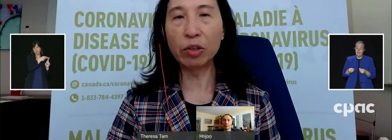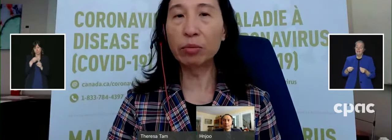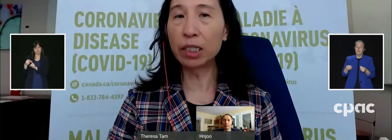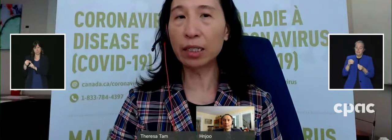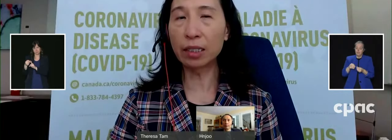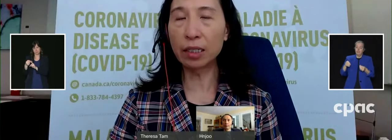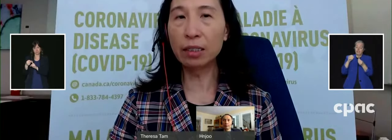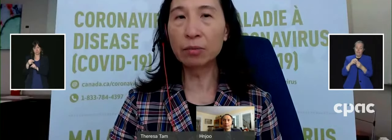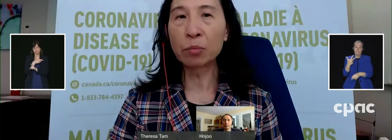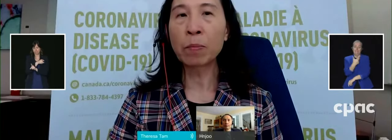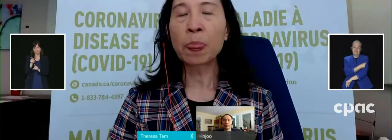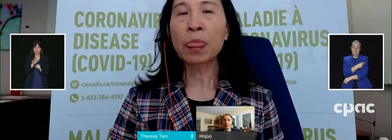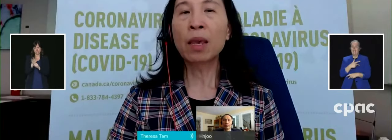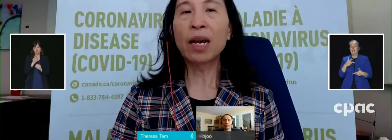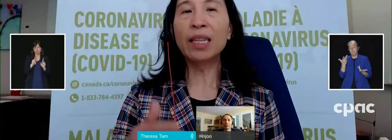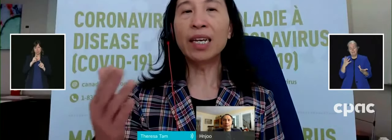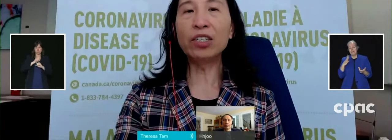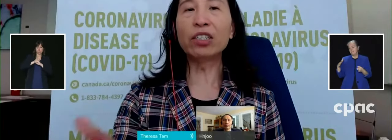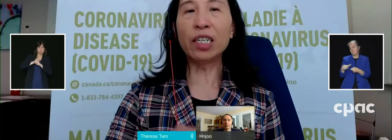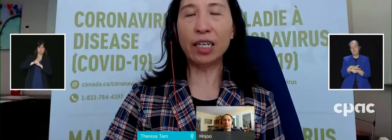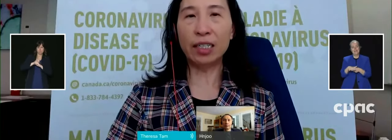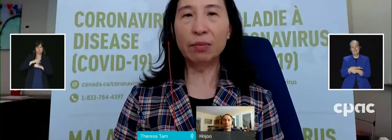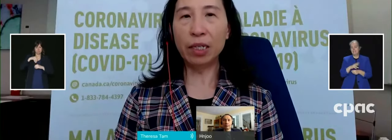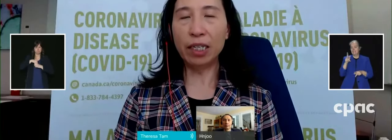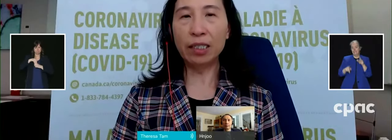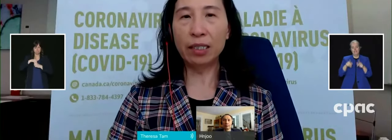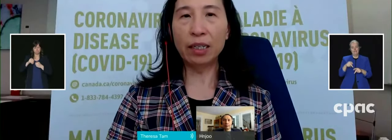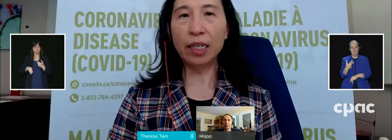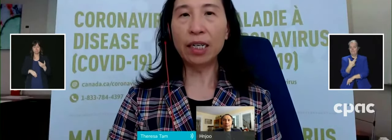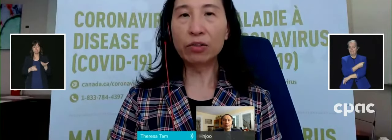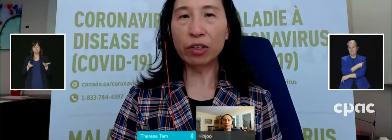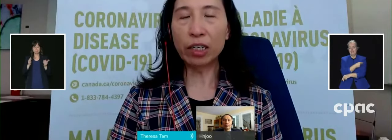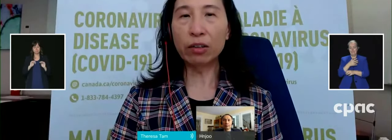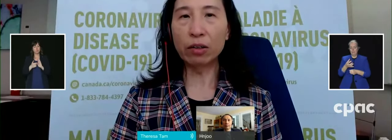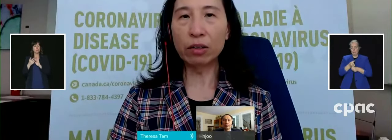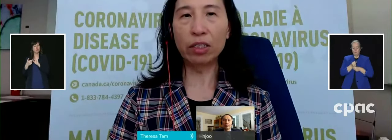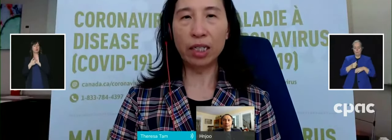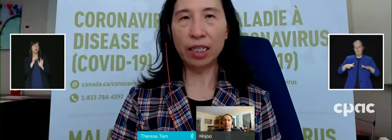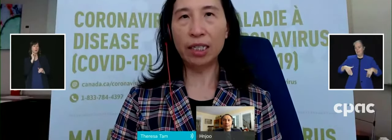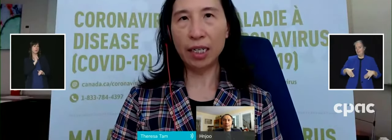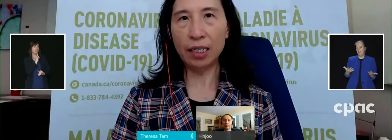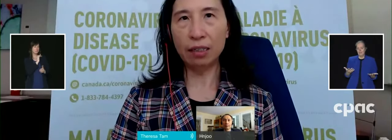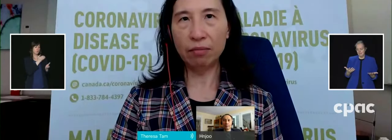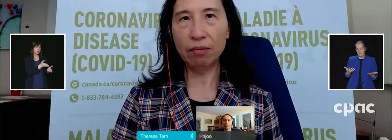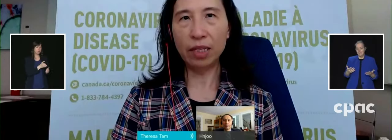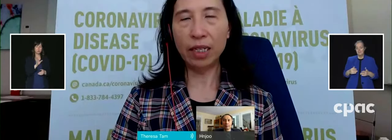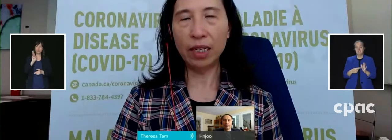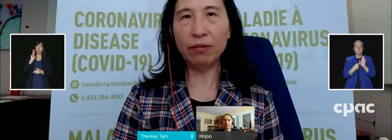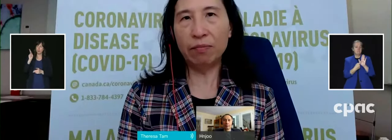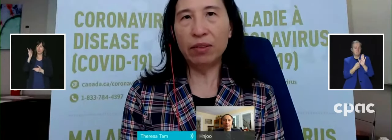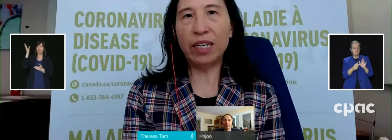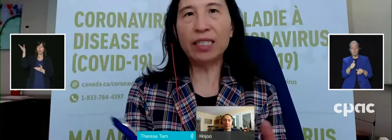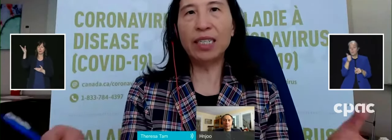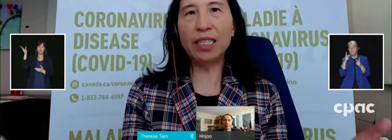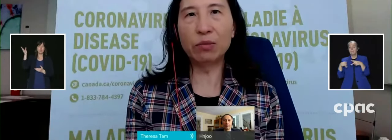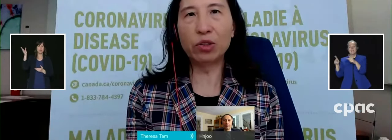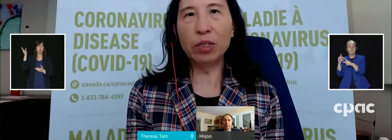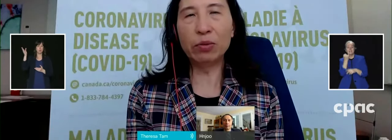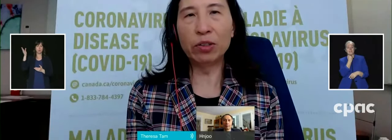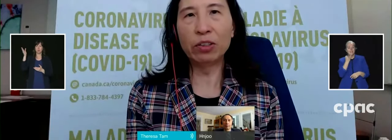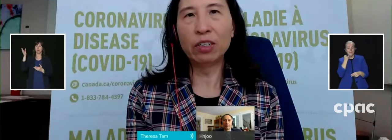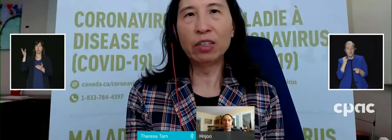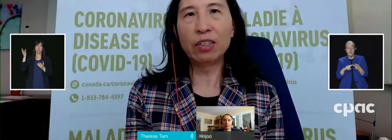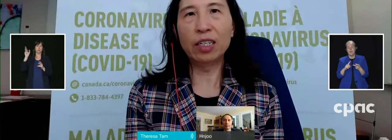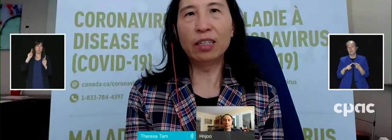enough people are protected. And then you look at a place like Israel or the United Kingdom. They've been vaccinating